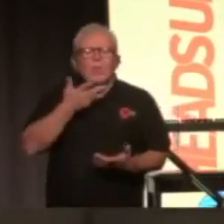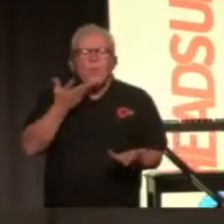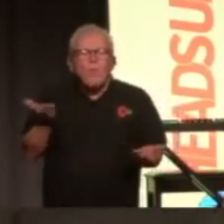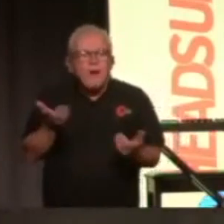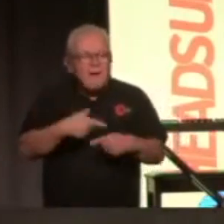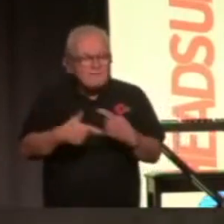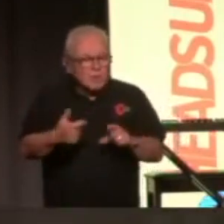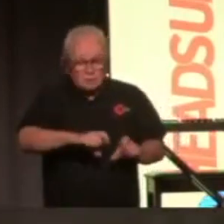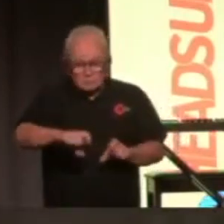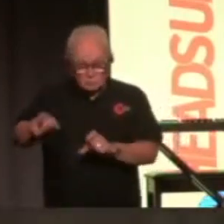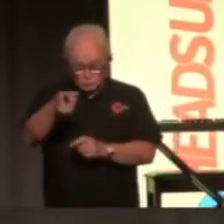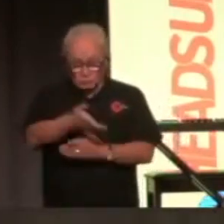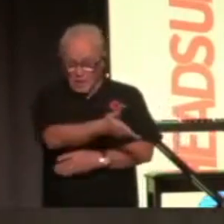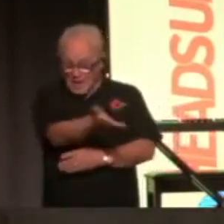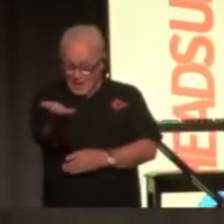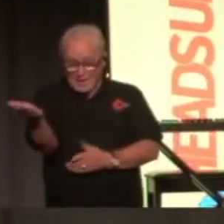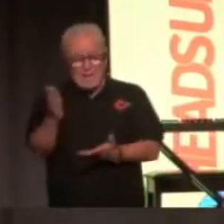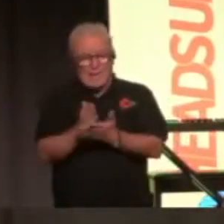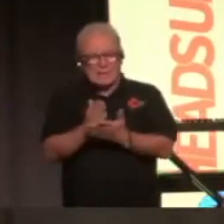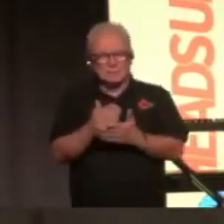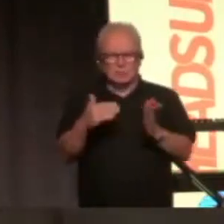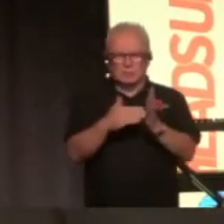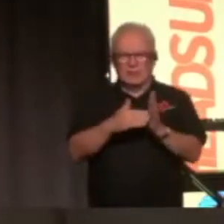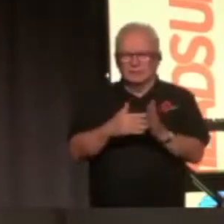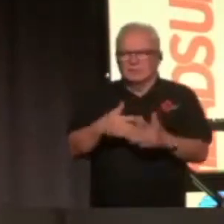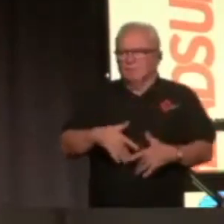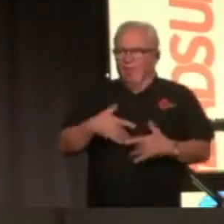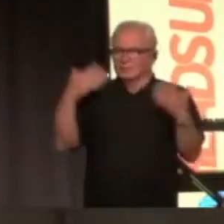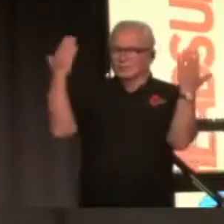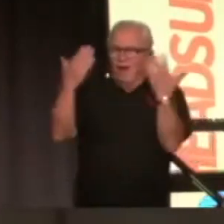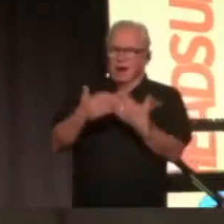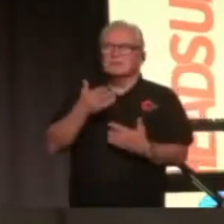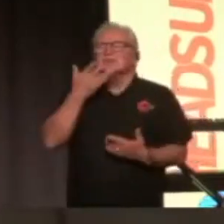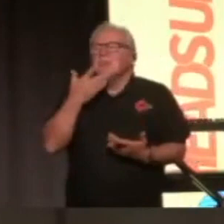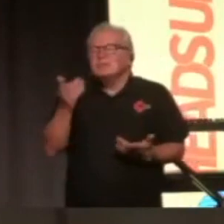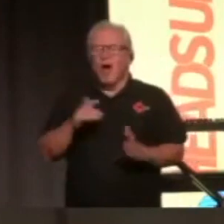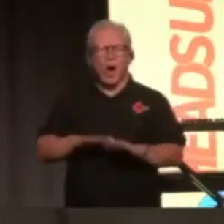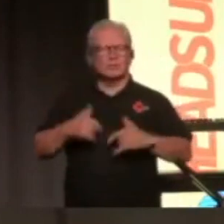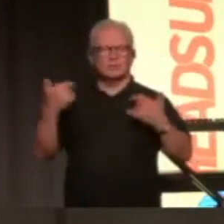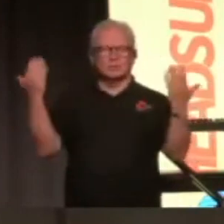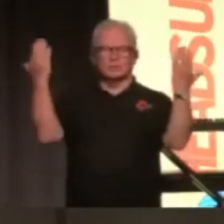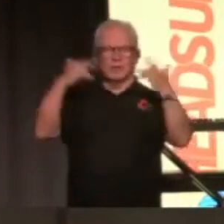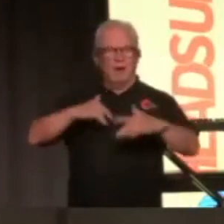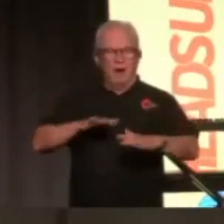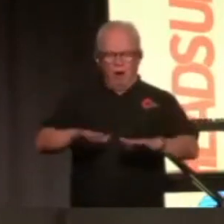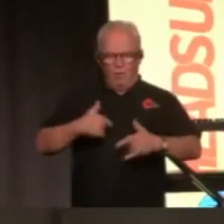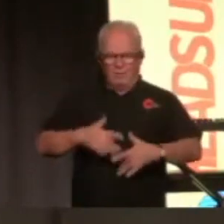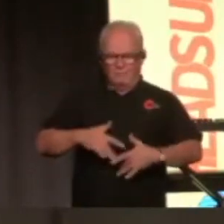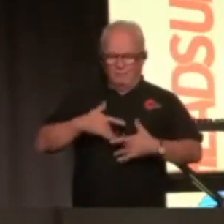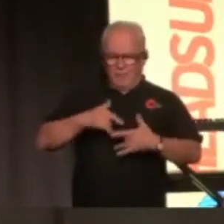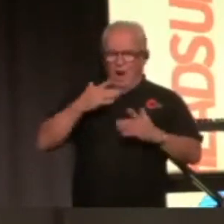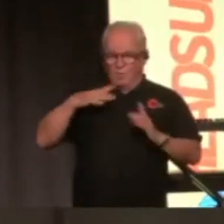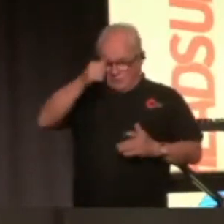today, no matter how dark it is, no matter how you feel today, here's a heads up